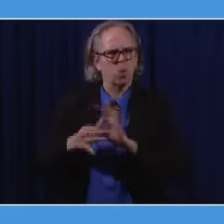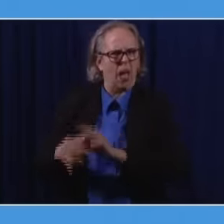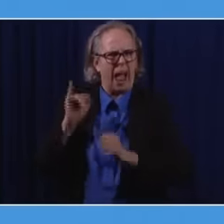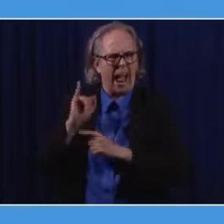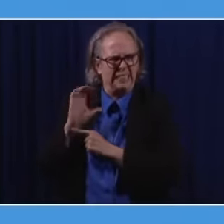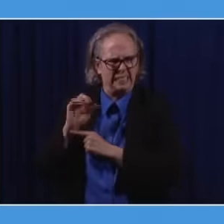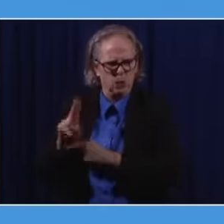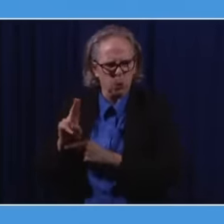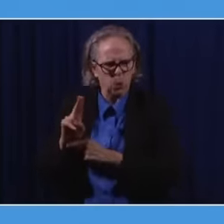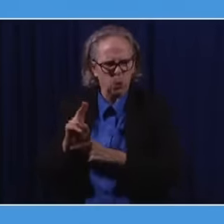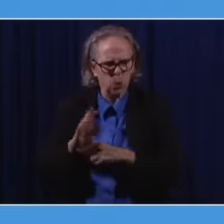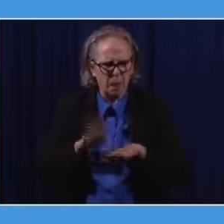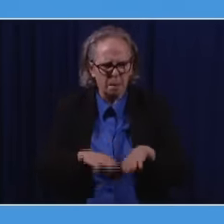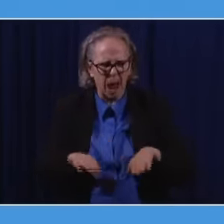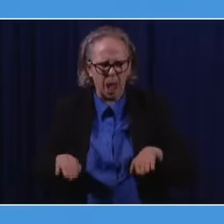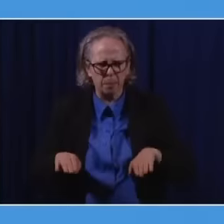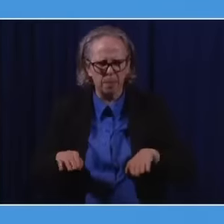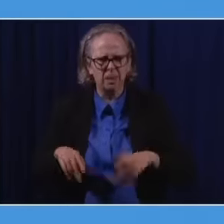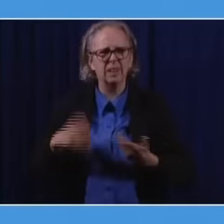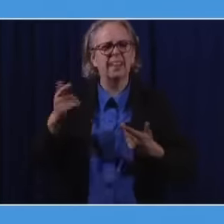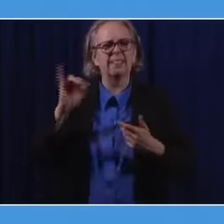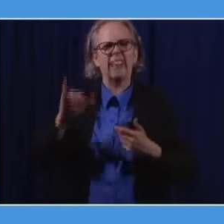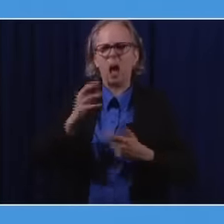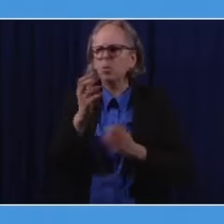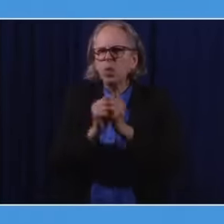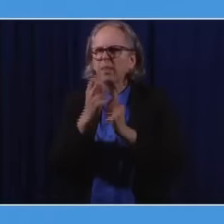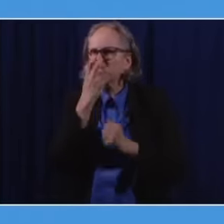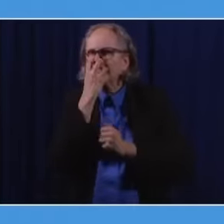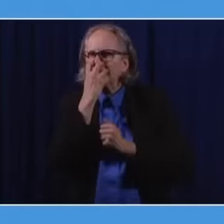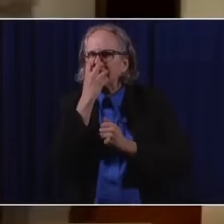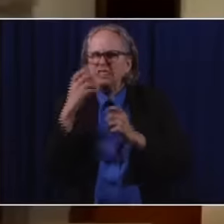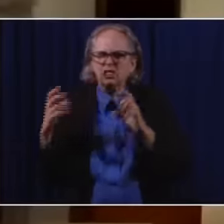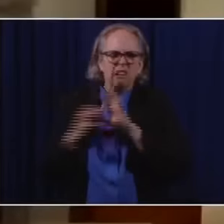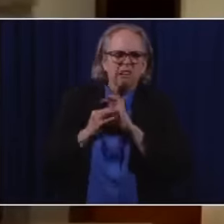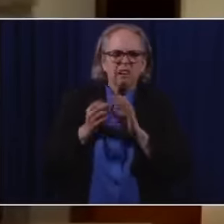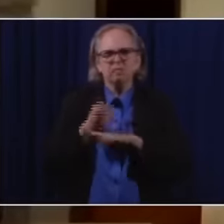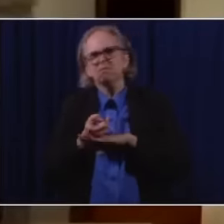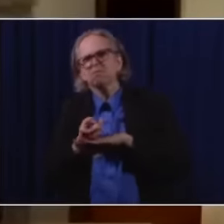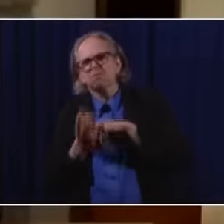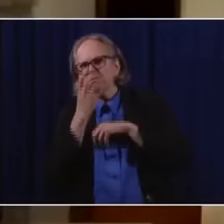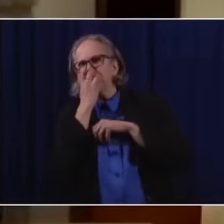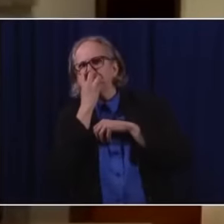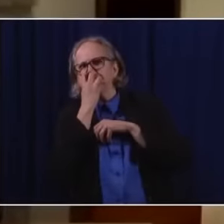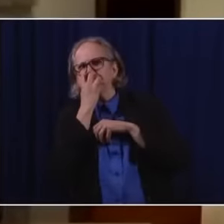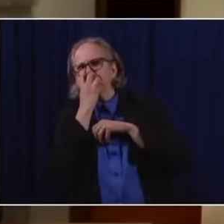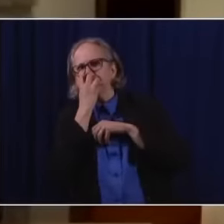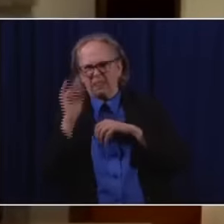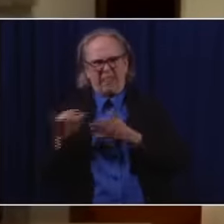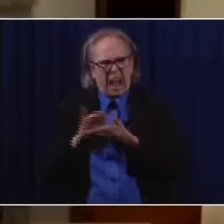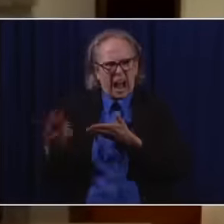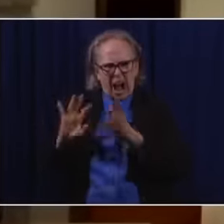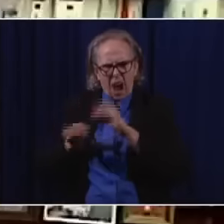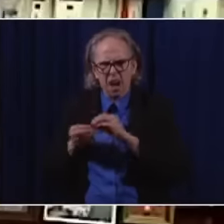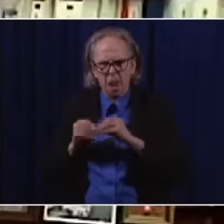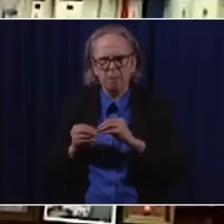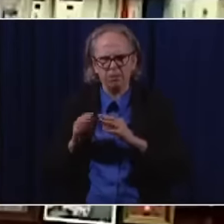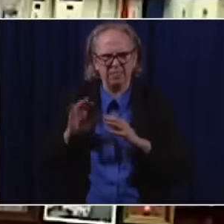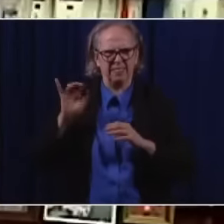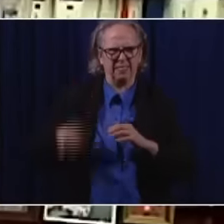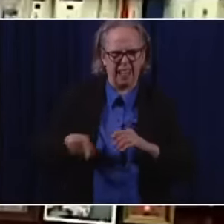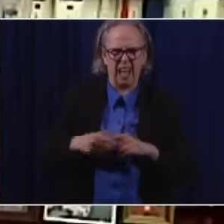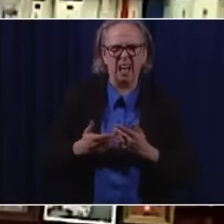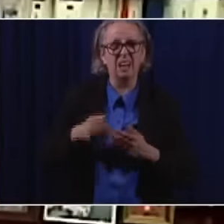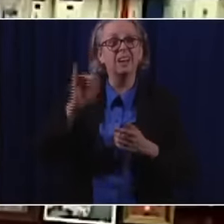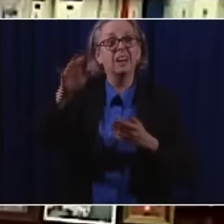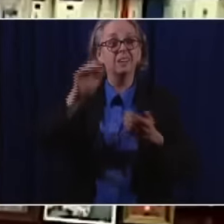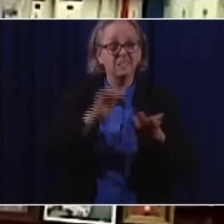who have a vent. So you can see those going what's happening with those numbers. So the ICU numbers and the